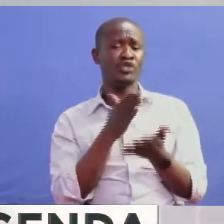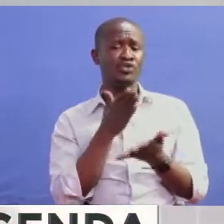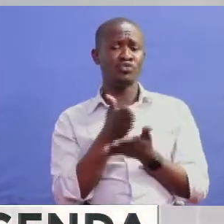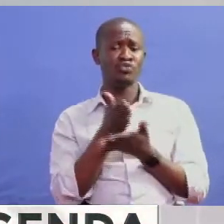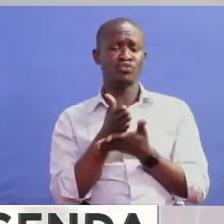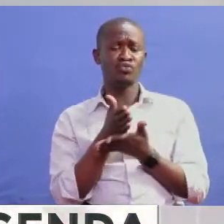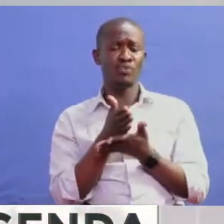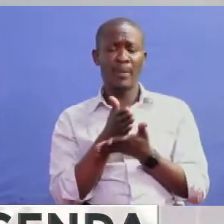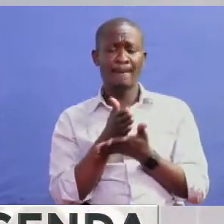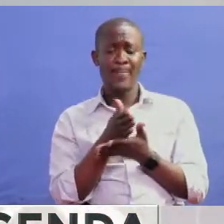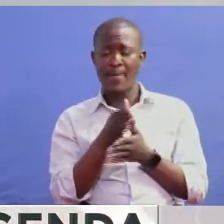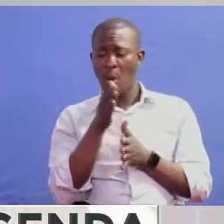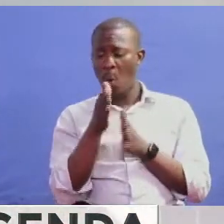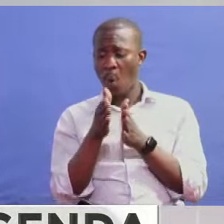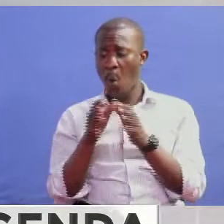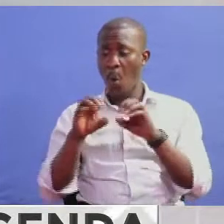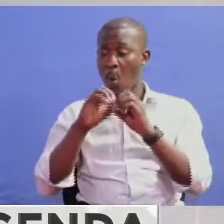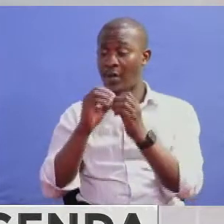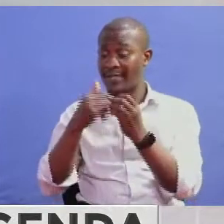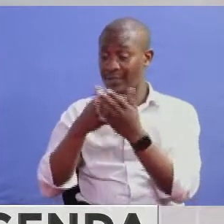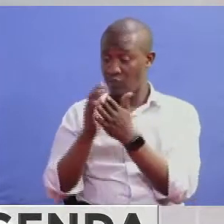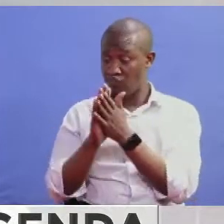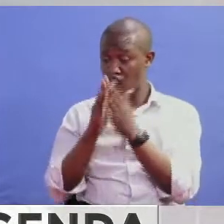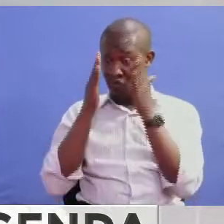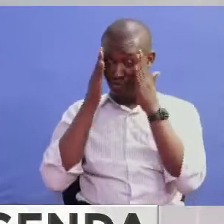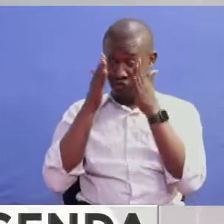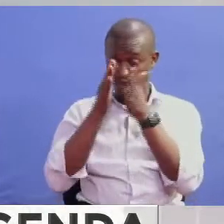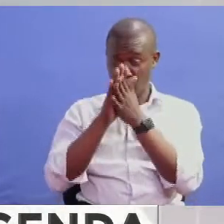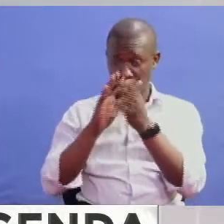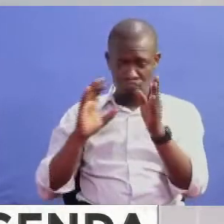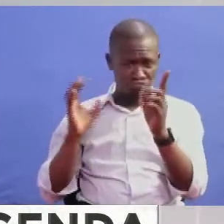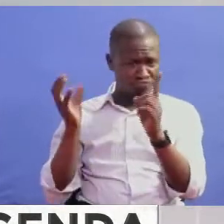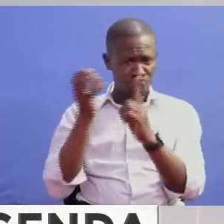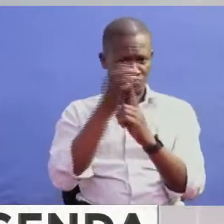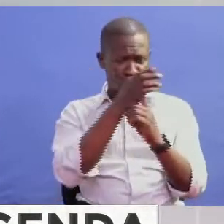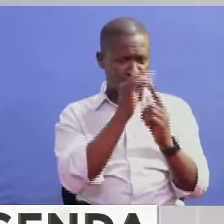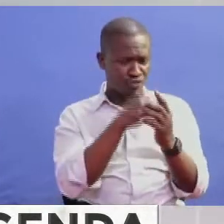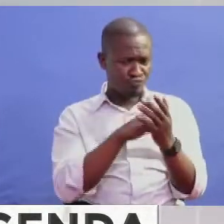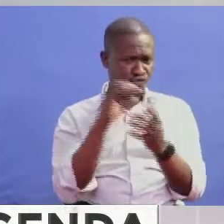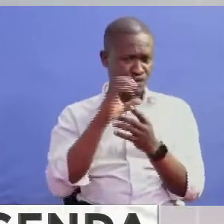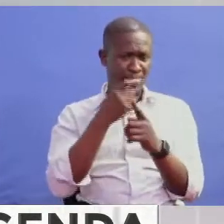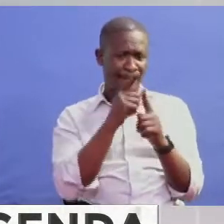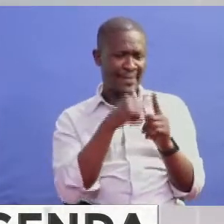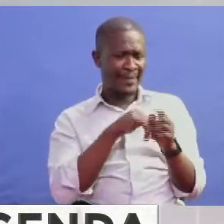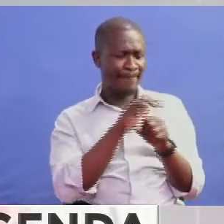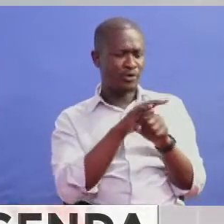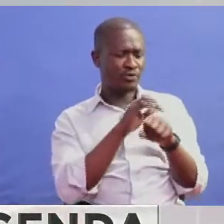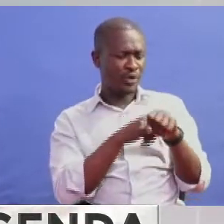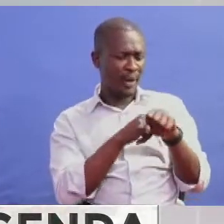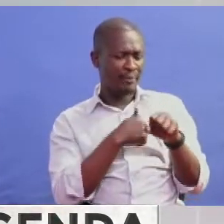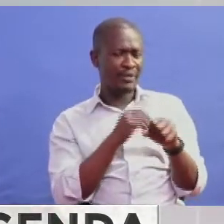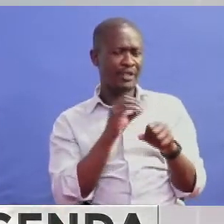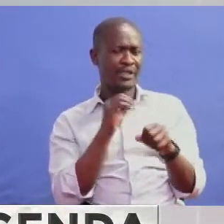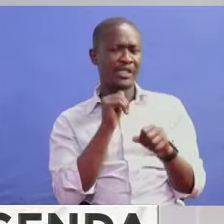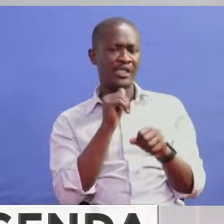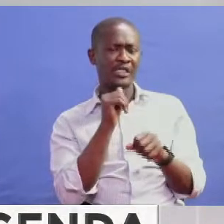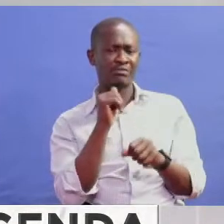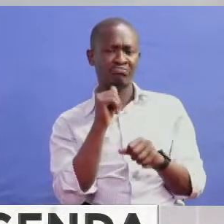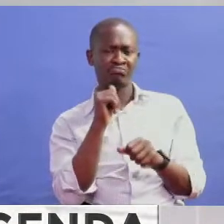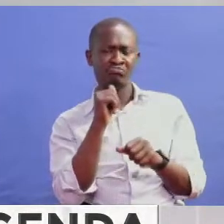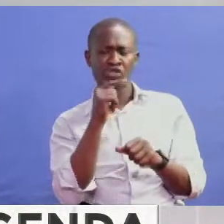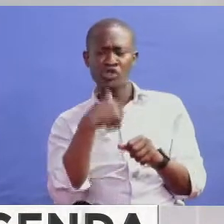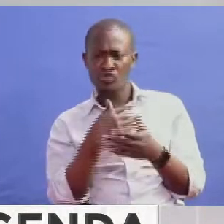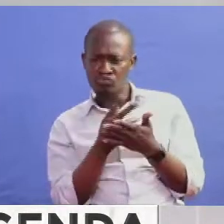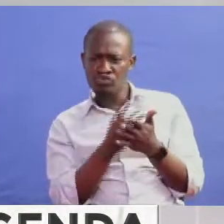maybe organizations focus on acquiring customers, but most of the time it's not about retaining